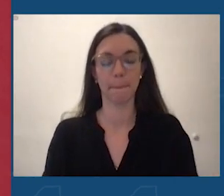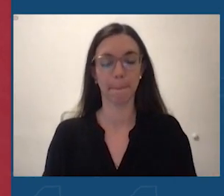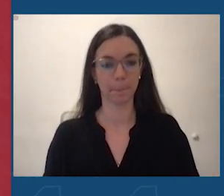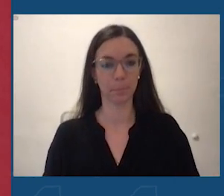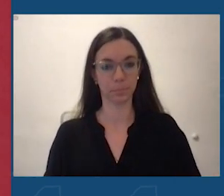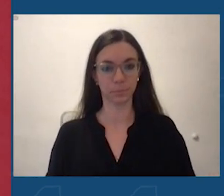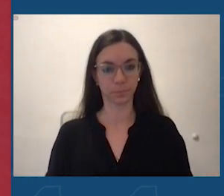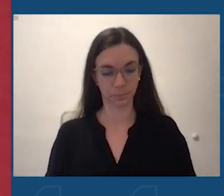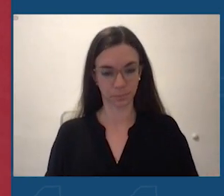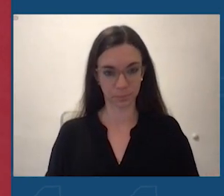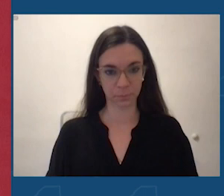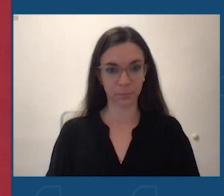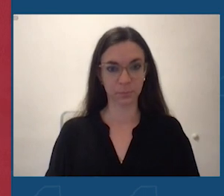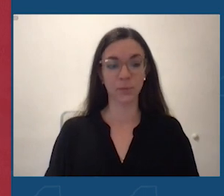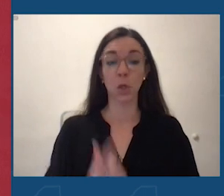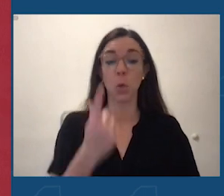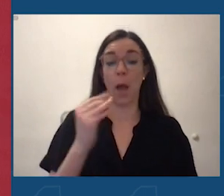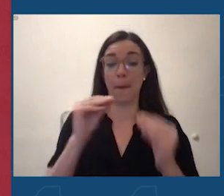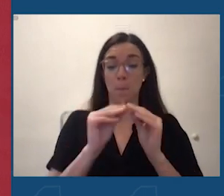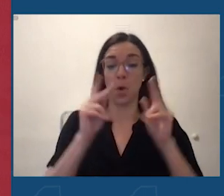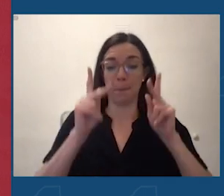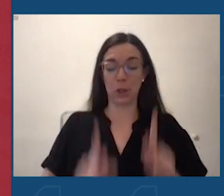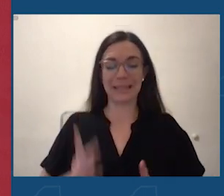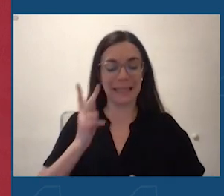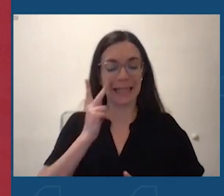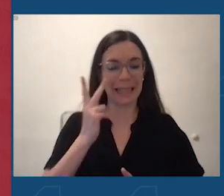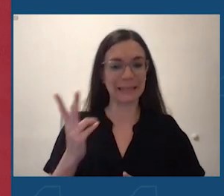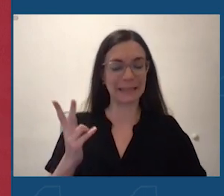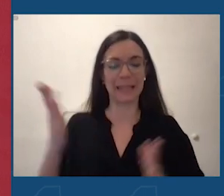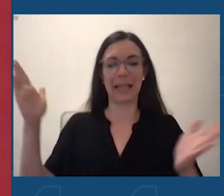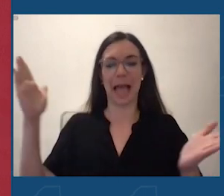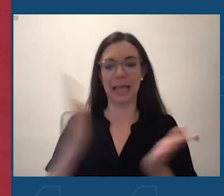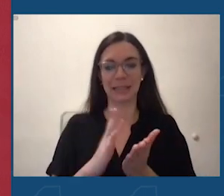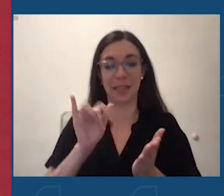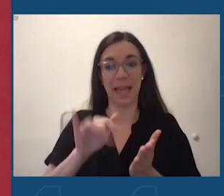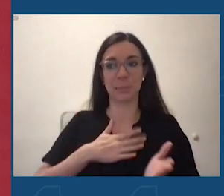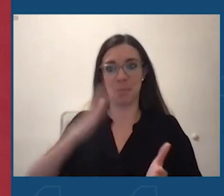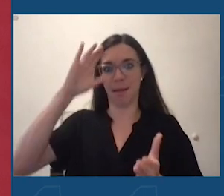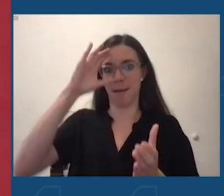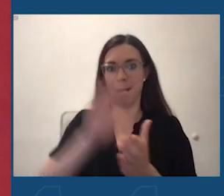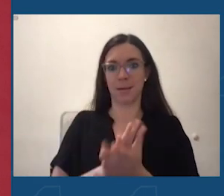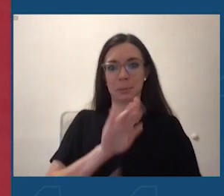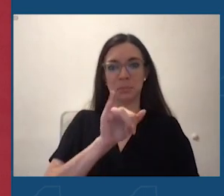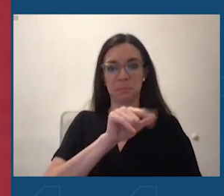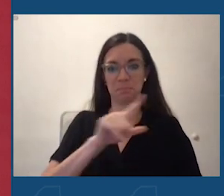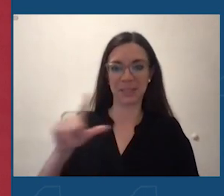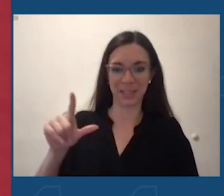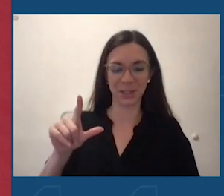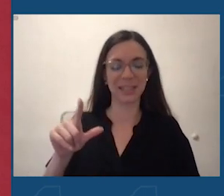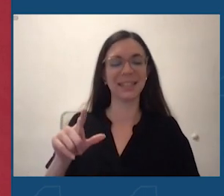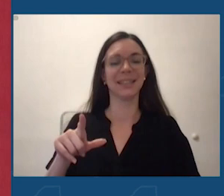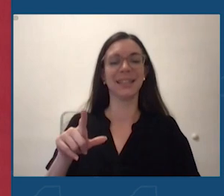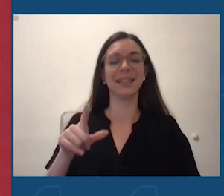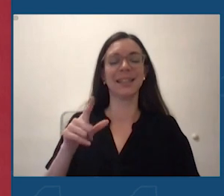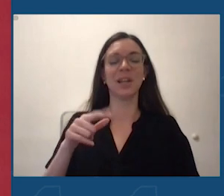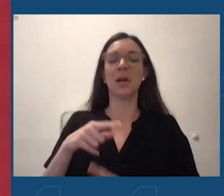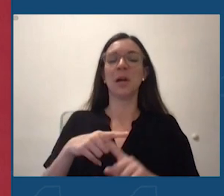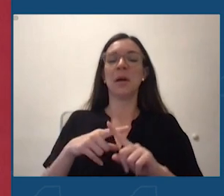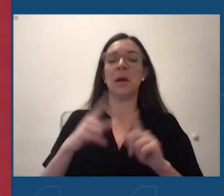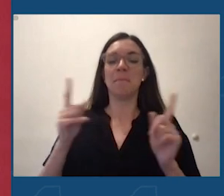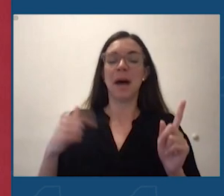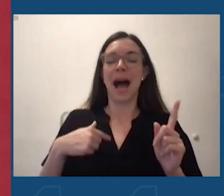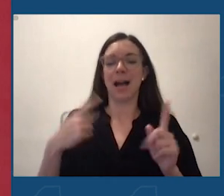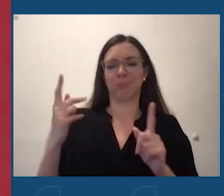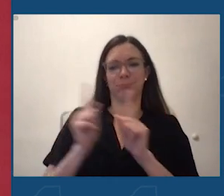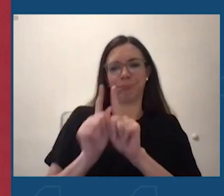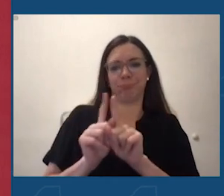And one more person that I probably see less of than all of you, and that'd be my husband, Bill. But he has been at my side since we